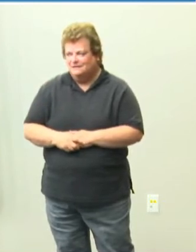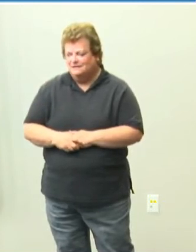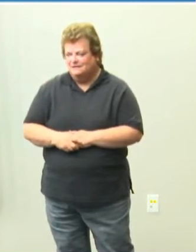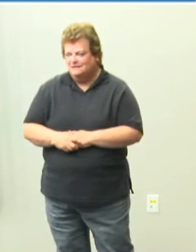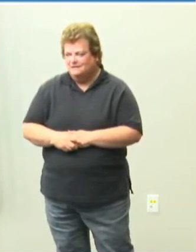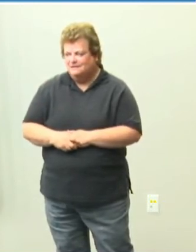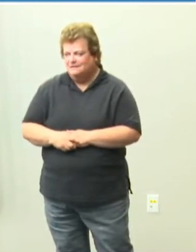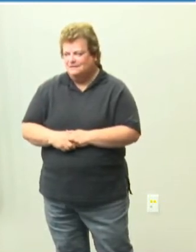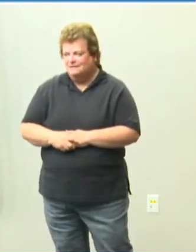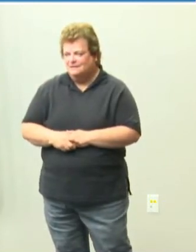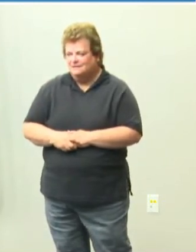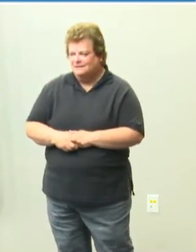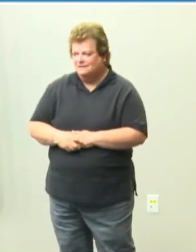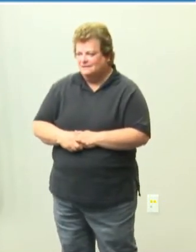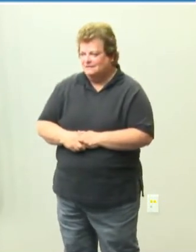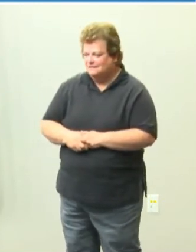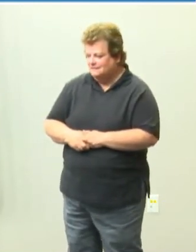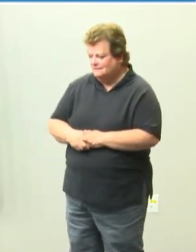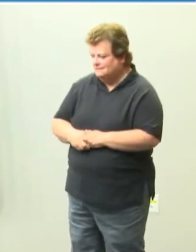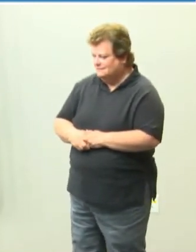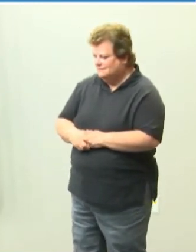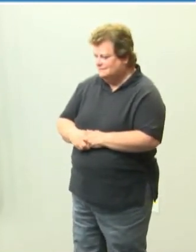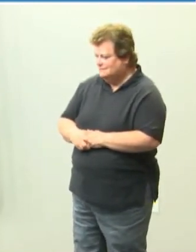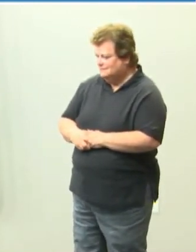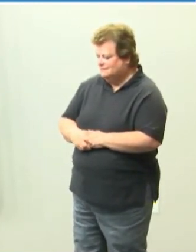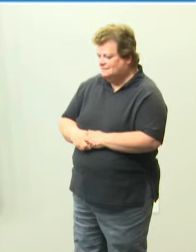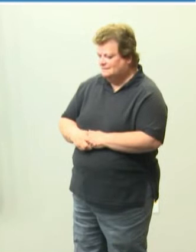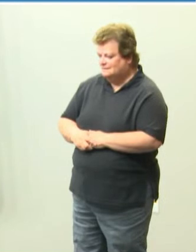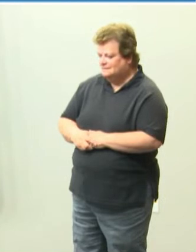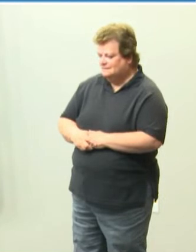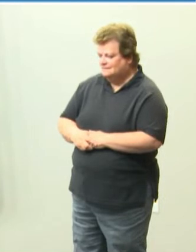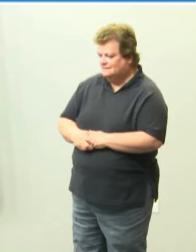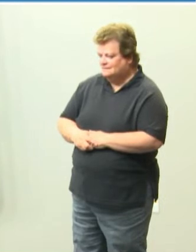Can you still not hear me? I'm on.